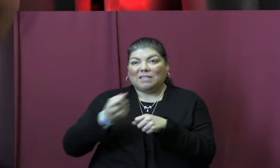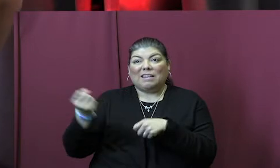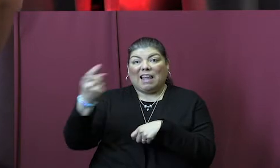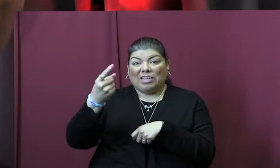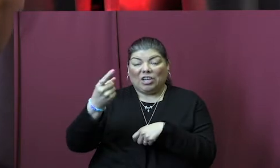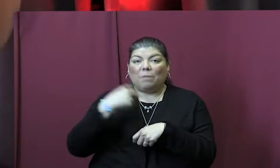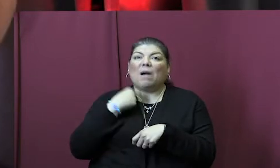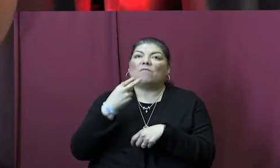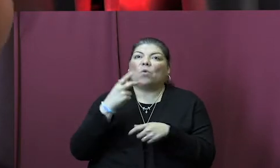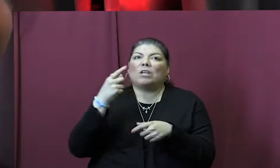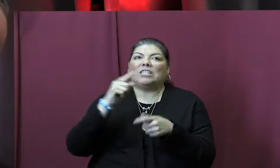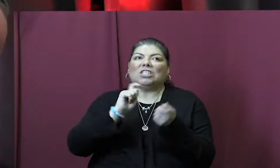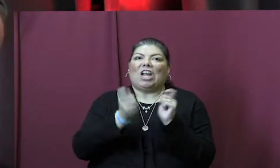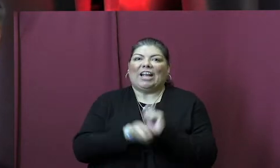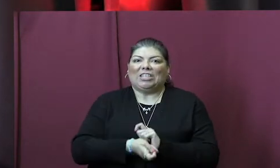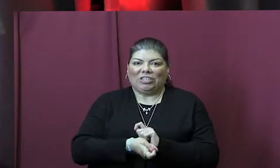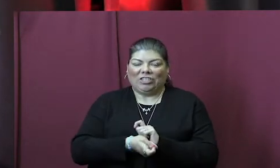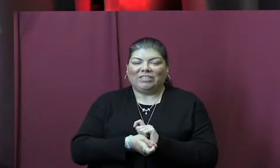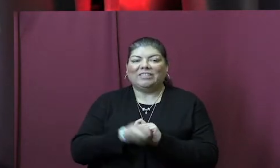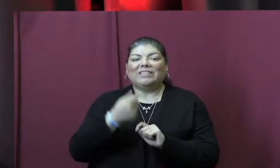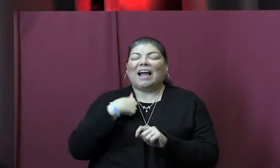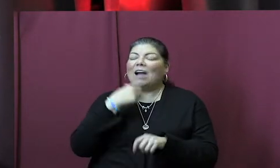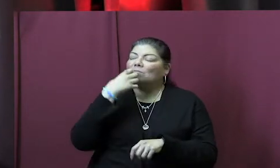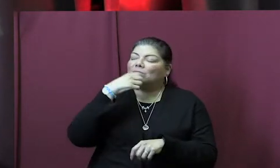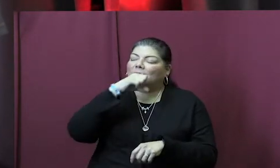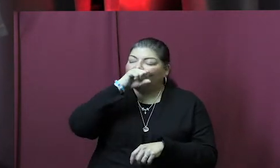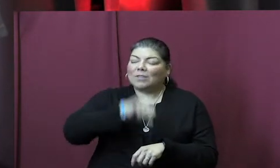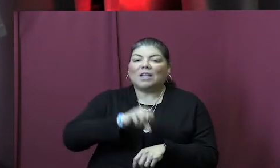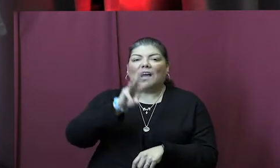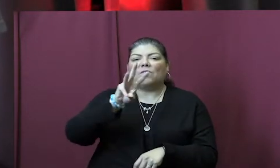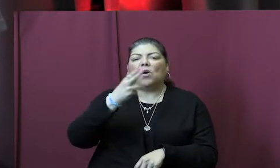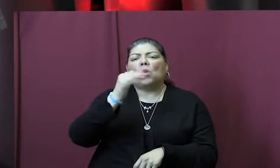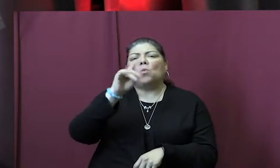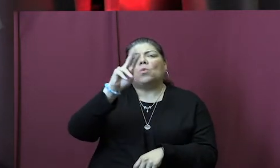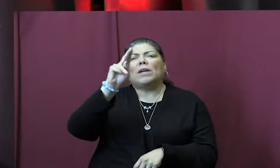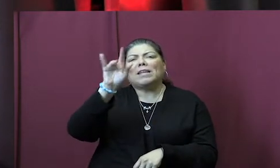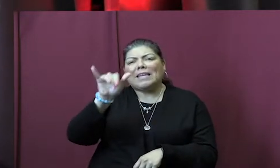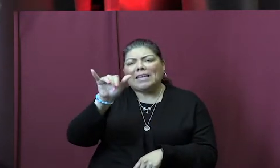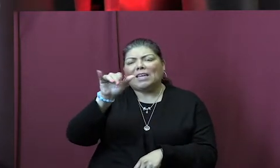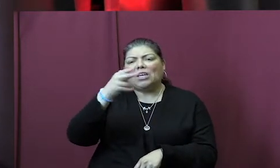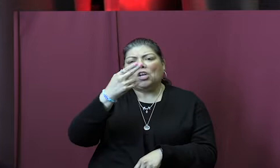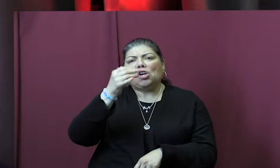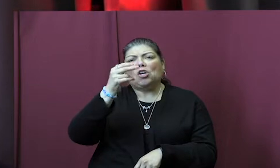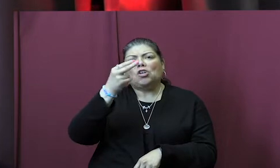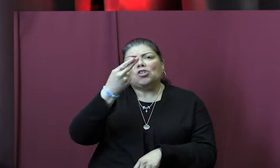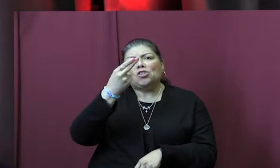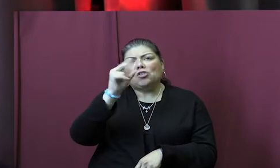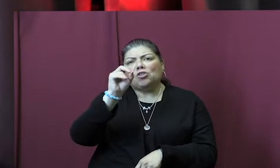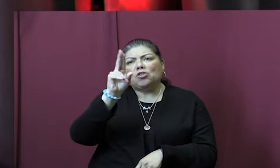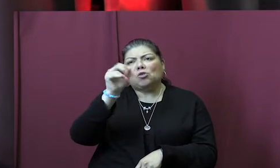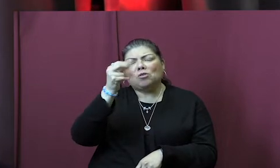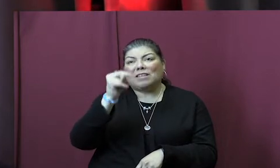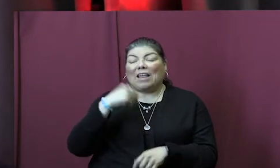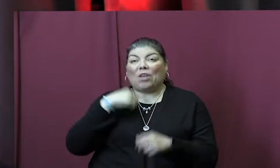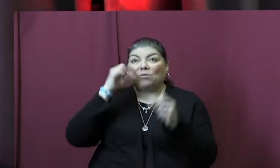because the next year my voice dropped. I adored Whitney Houston. I thought it was amazing how she could captivate an